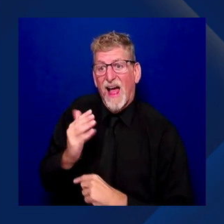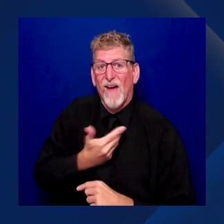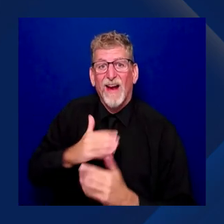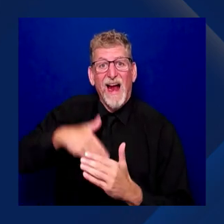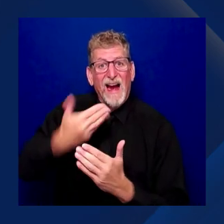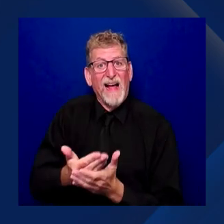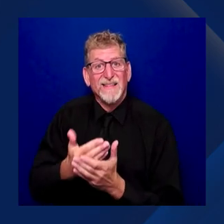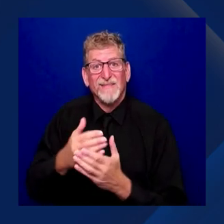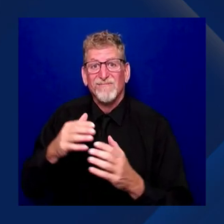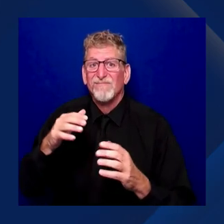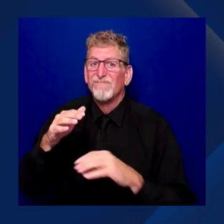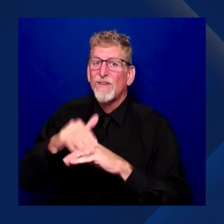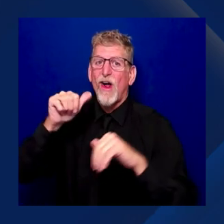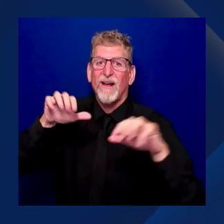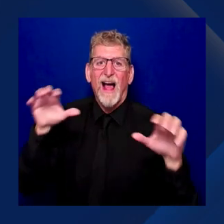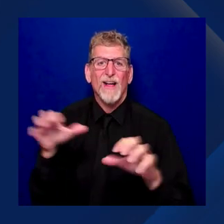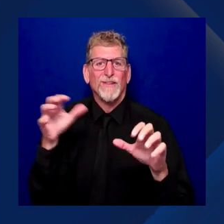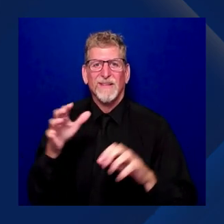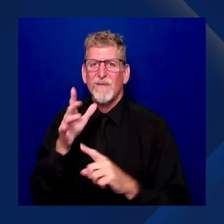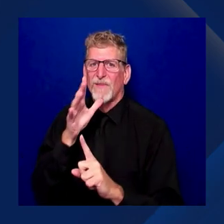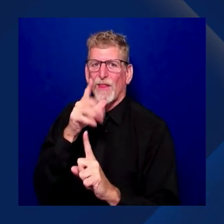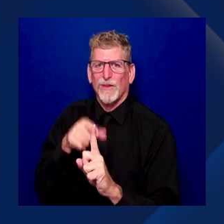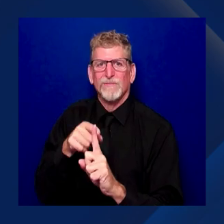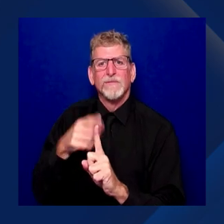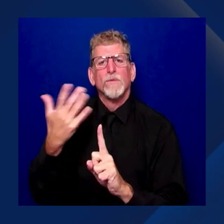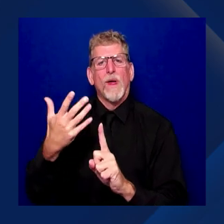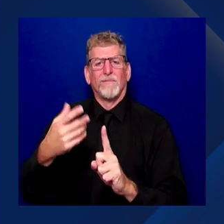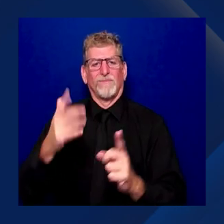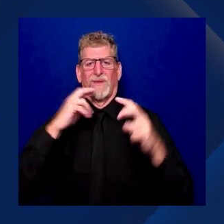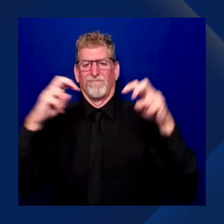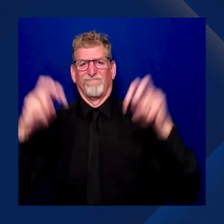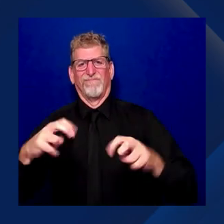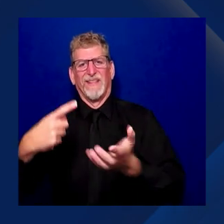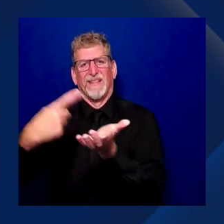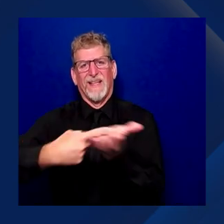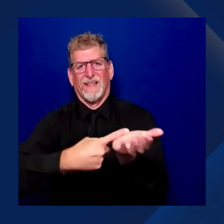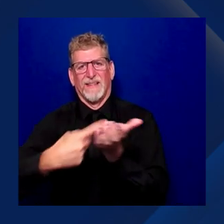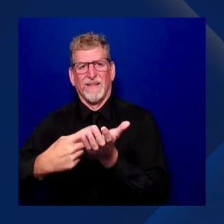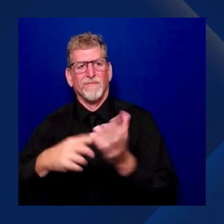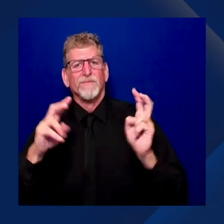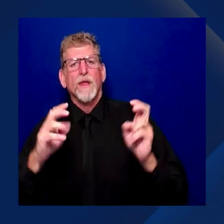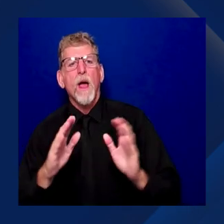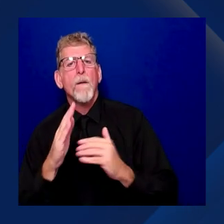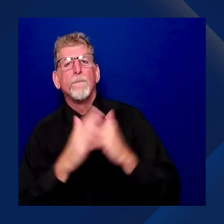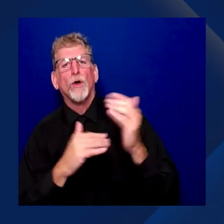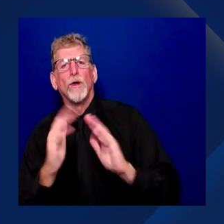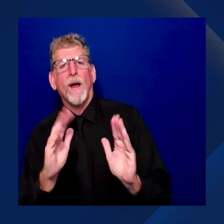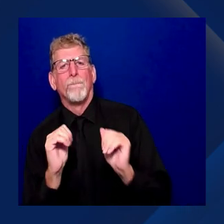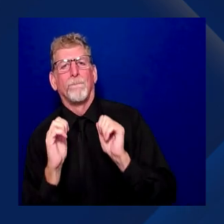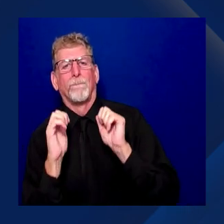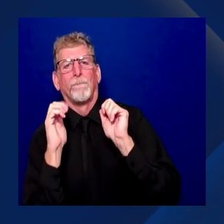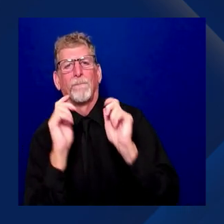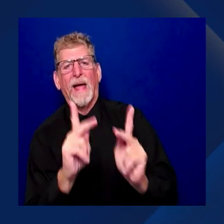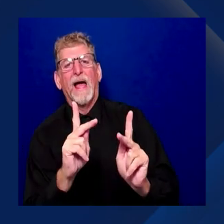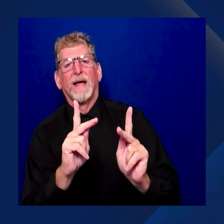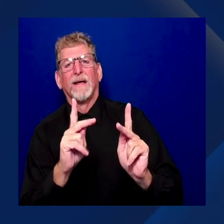discussion entitled Building Back Better by Improving Maternal Health. Thank you very much.